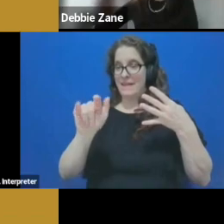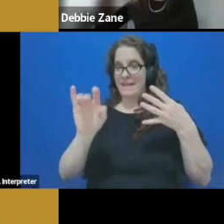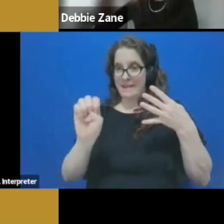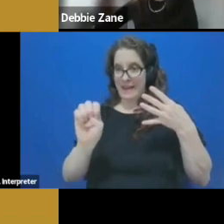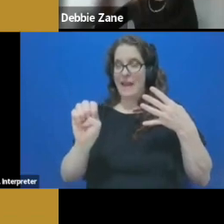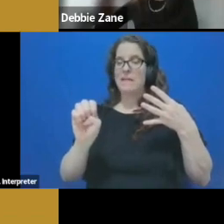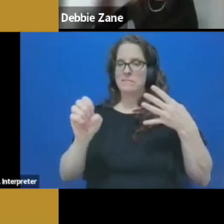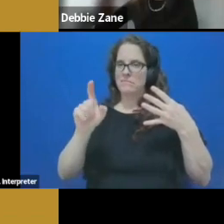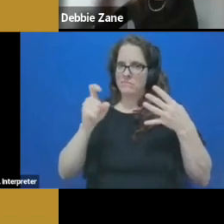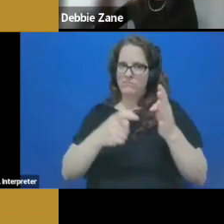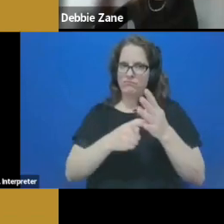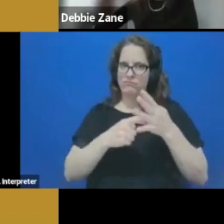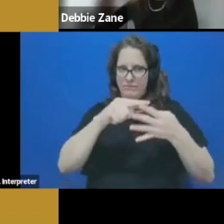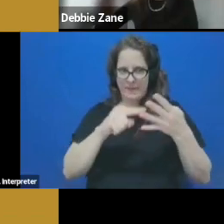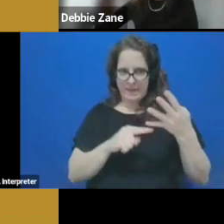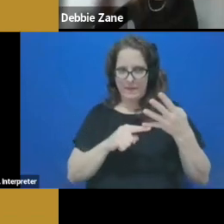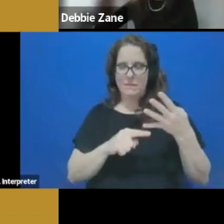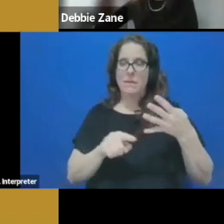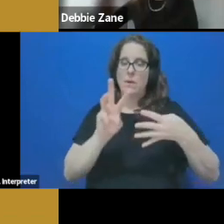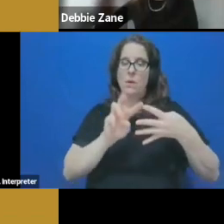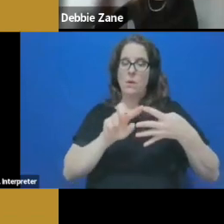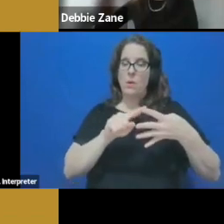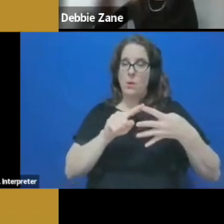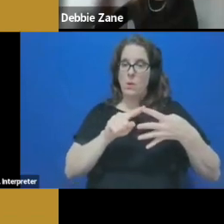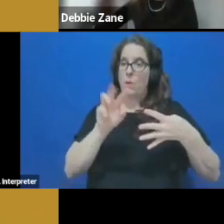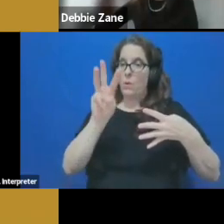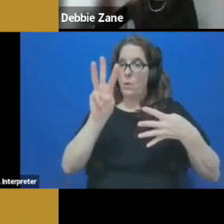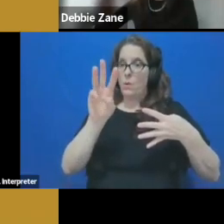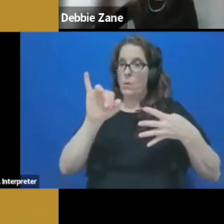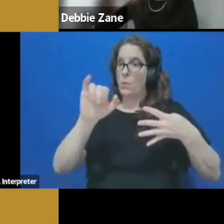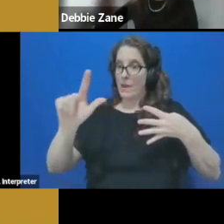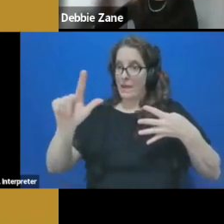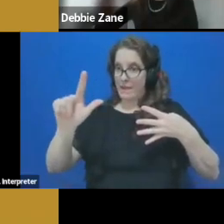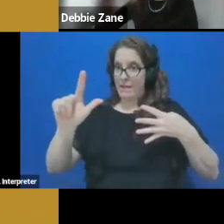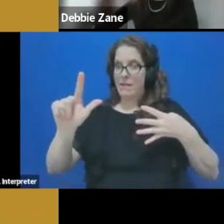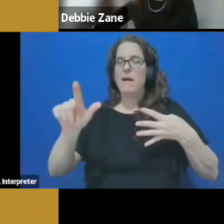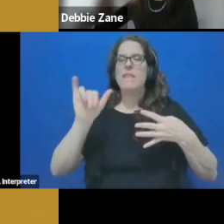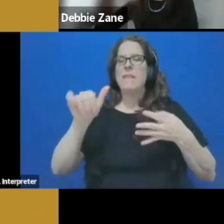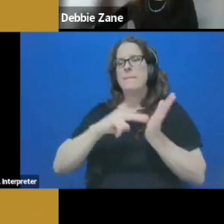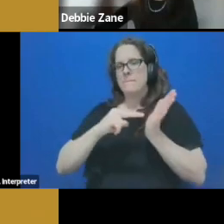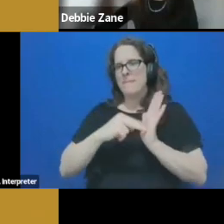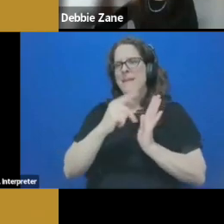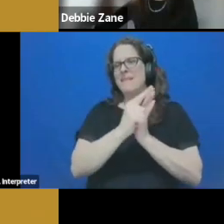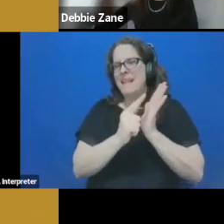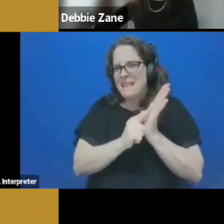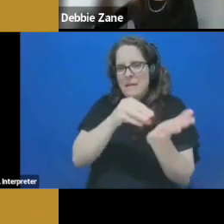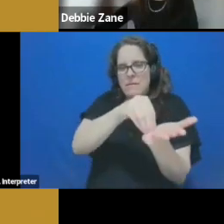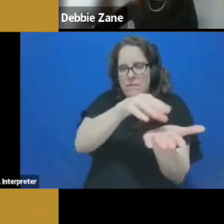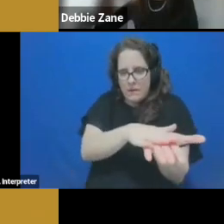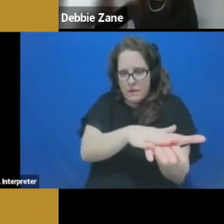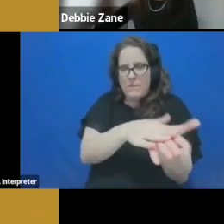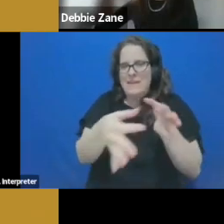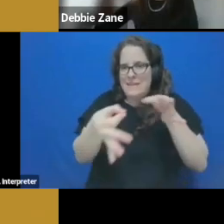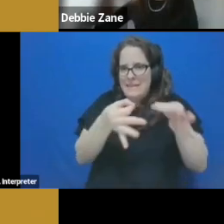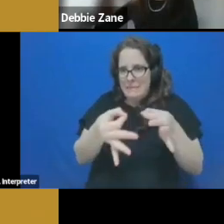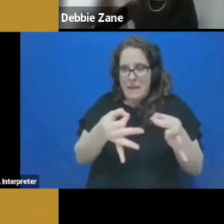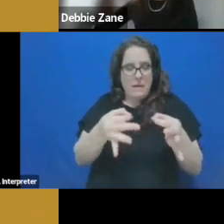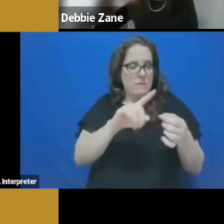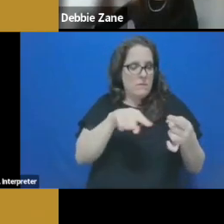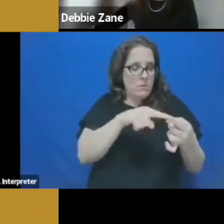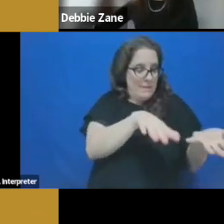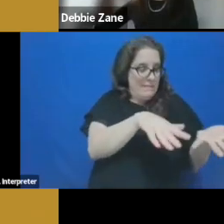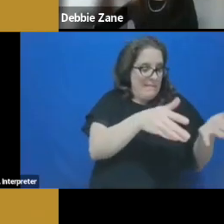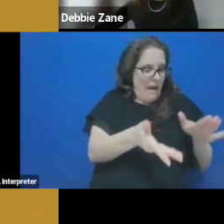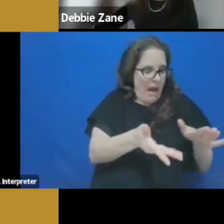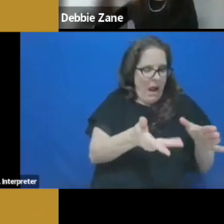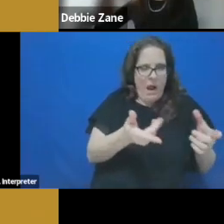disability. A will is a legal document with instructions on how to distribute property and how any other